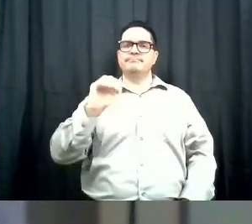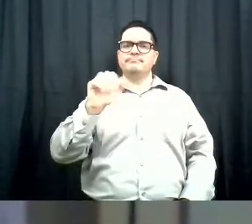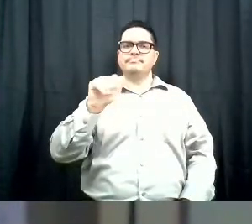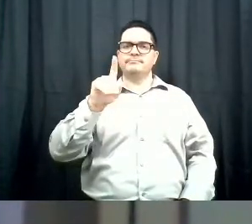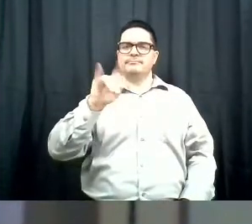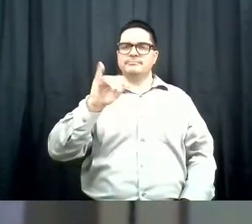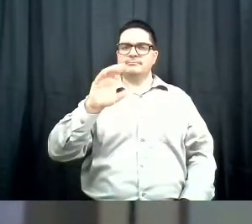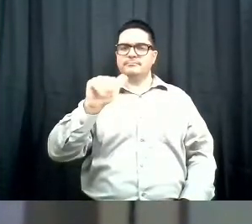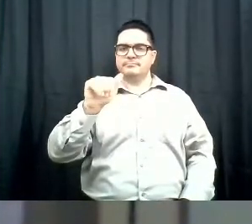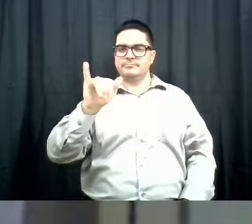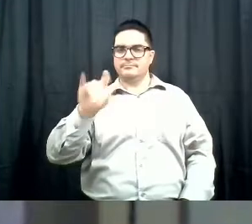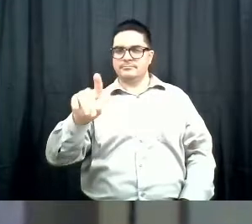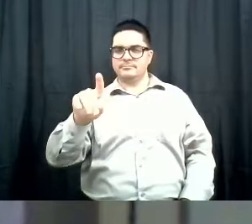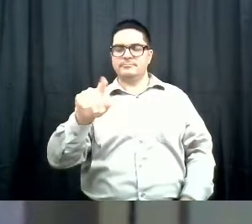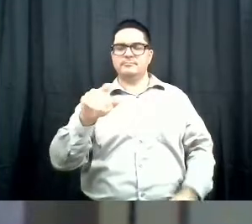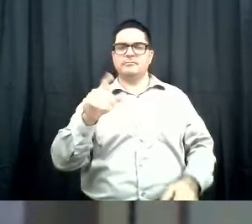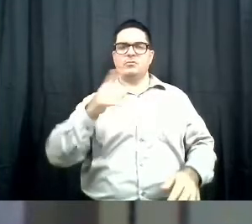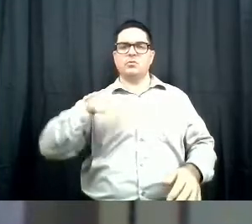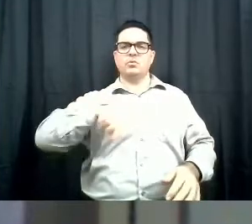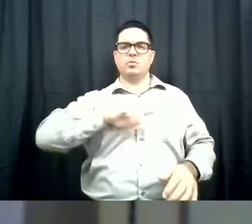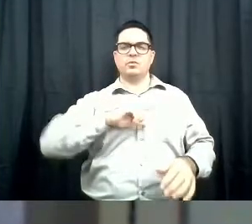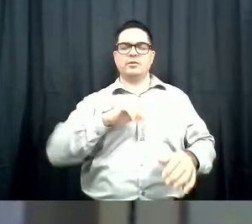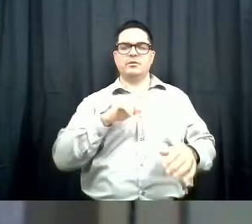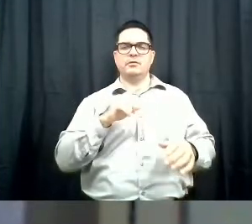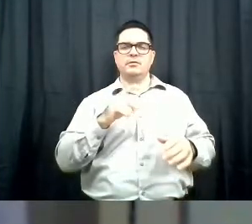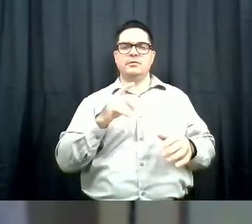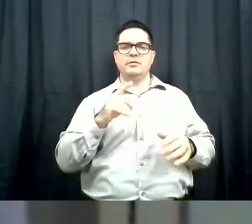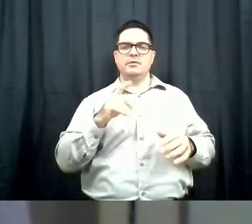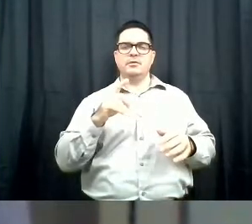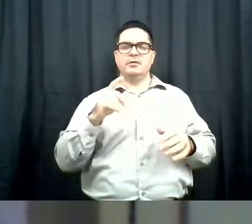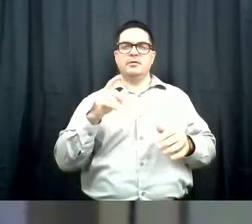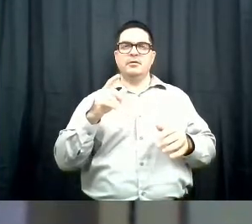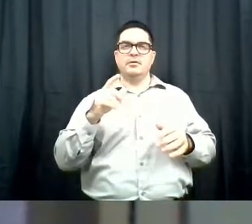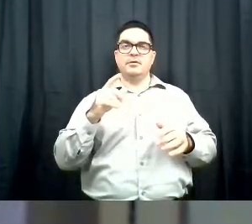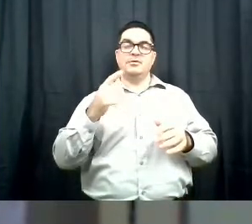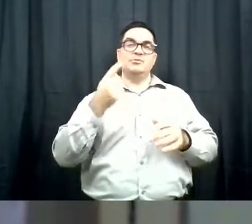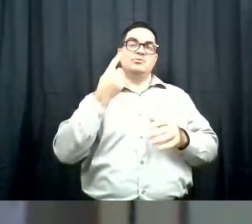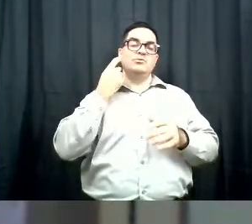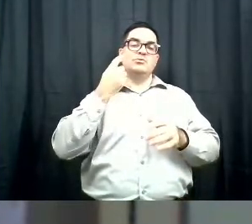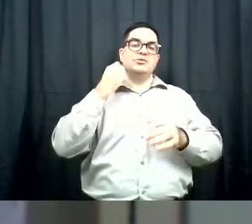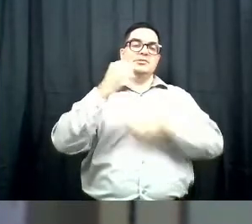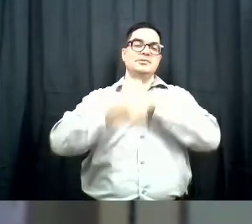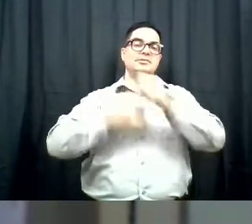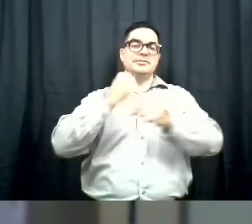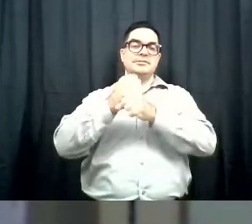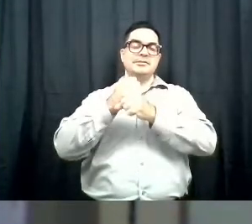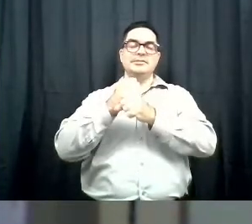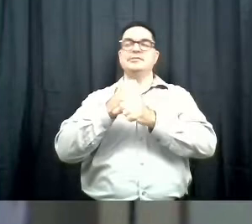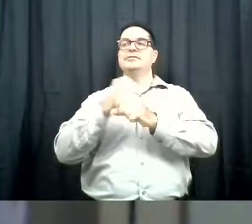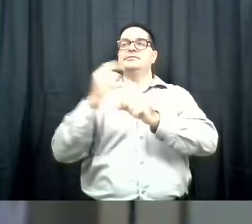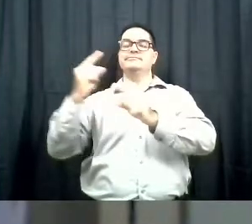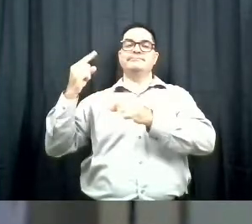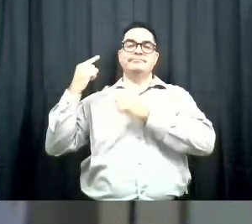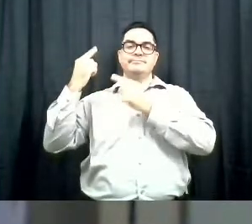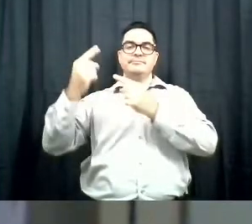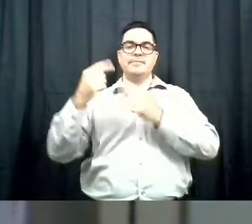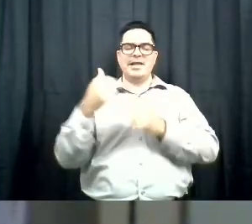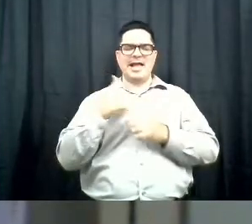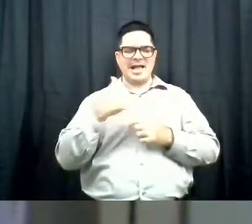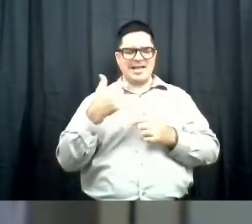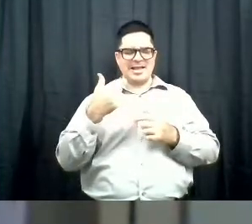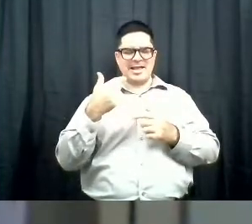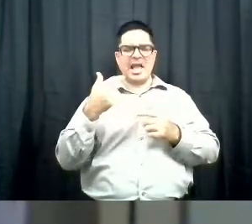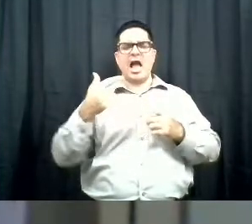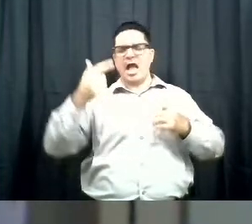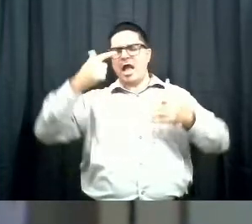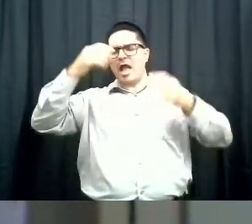is not what we've been seeing in recent years. At the same time, though, I'd be reluctant to commit to